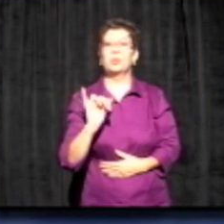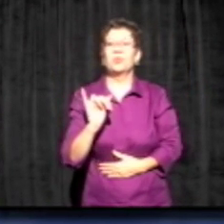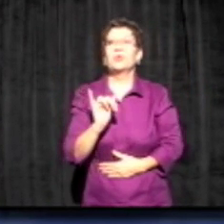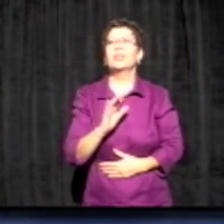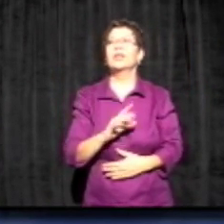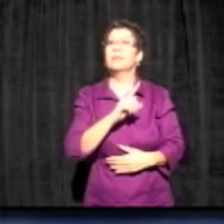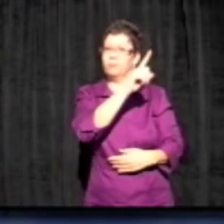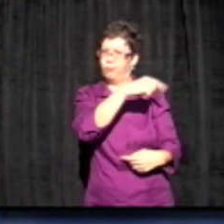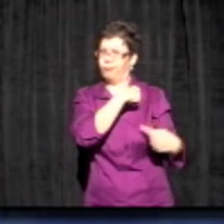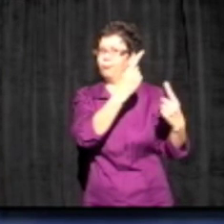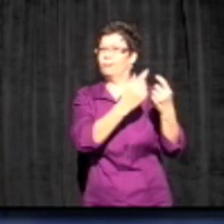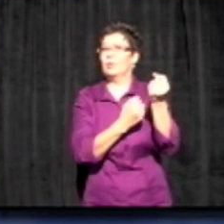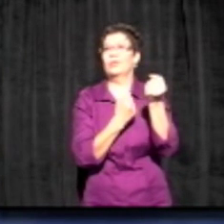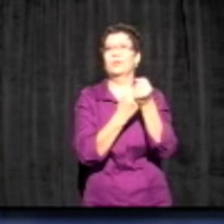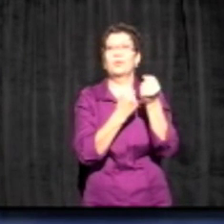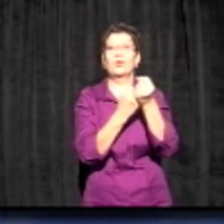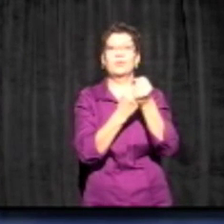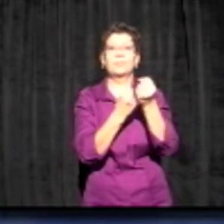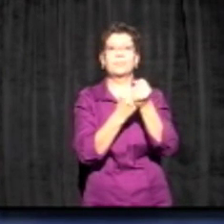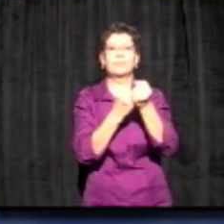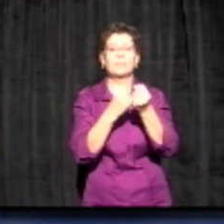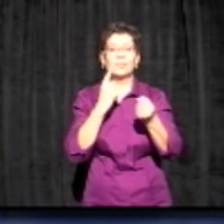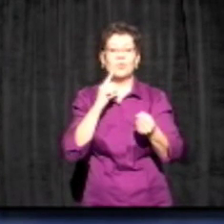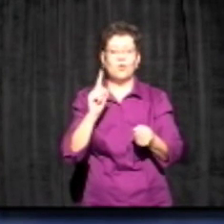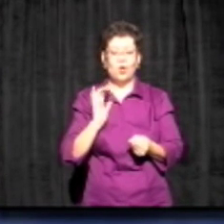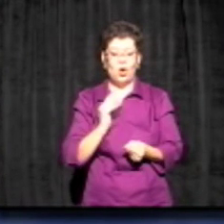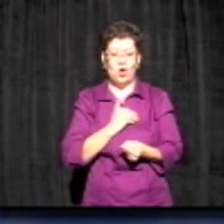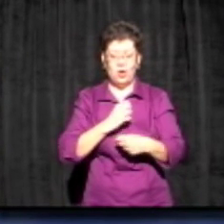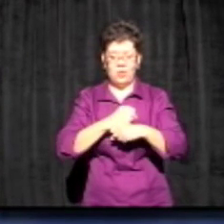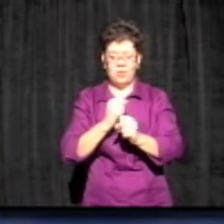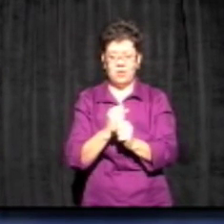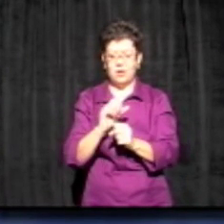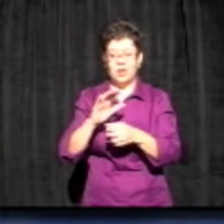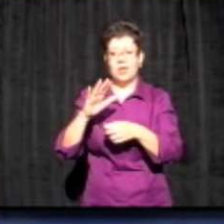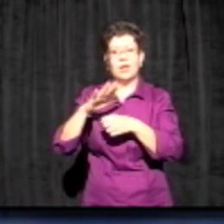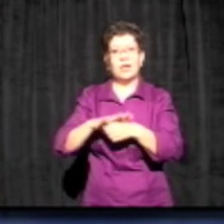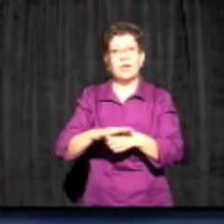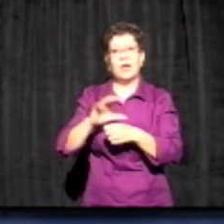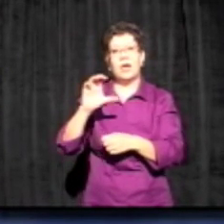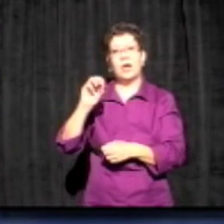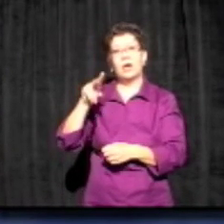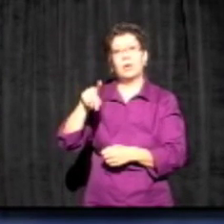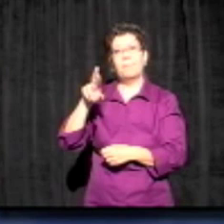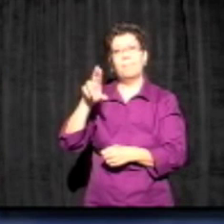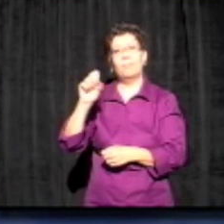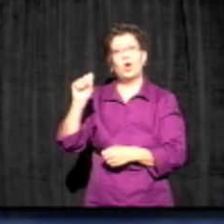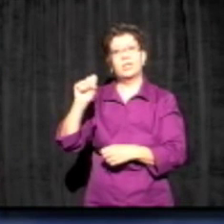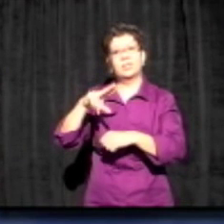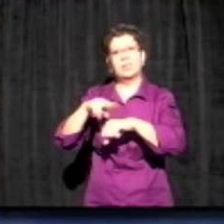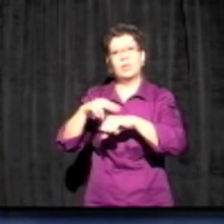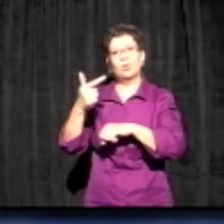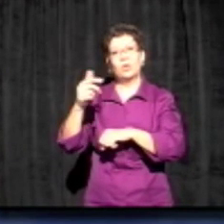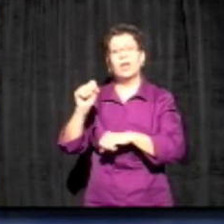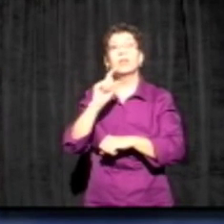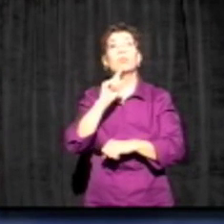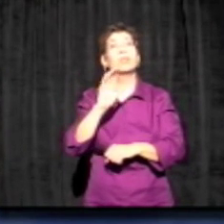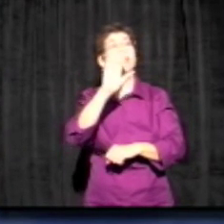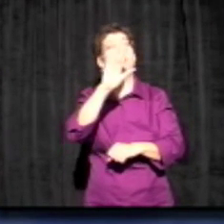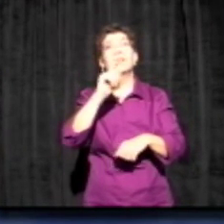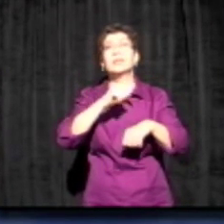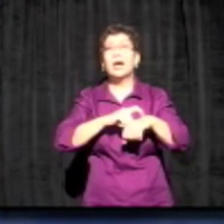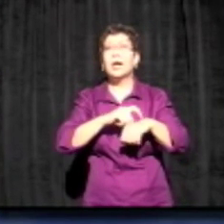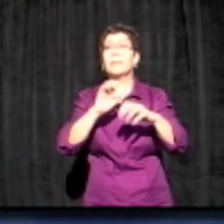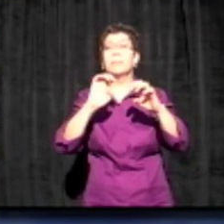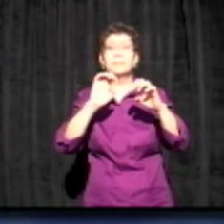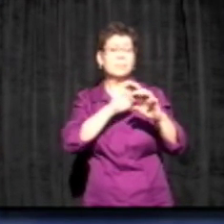they've been supporting our efforts in compressed natural gas, and we certainly thank them for all their time and energy